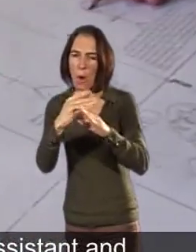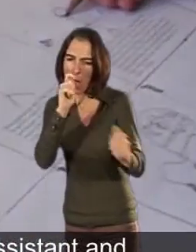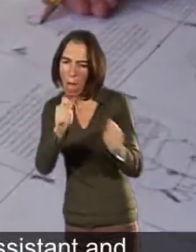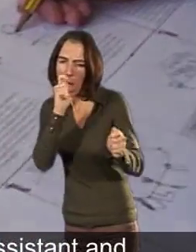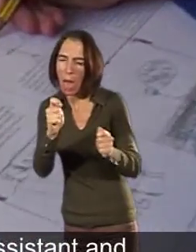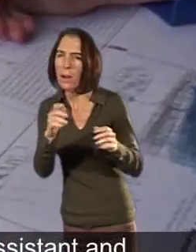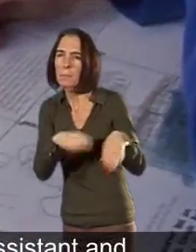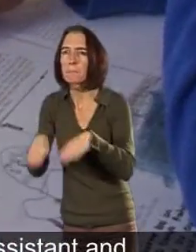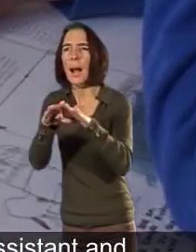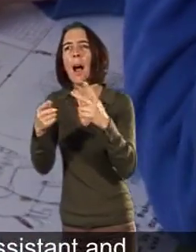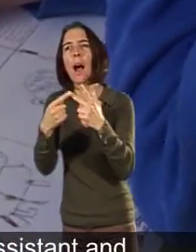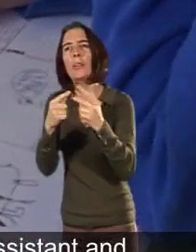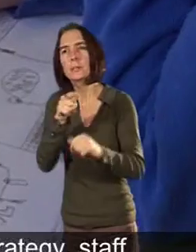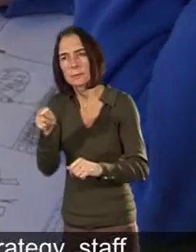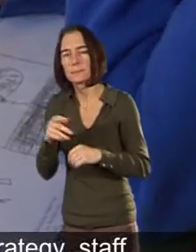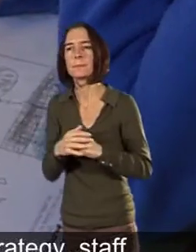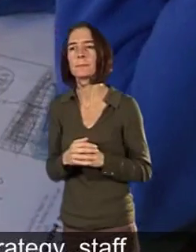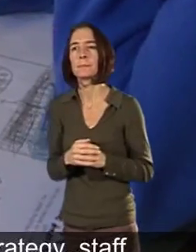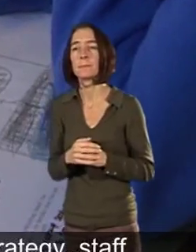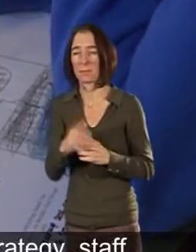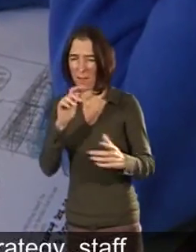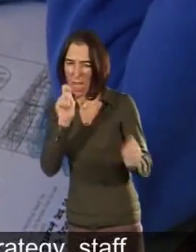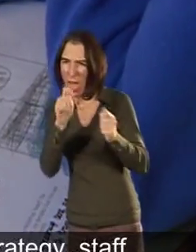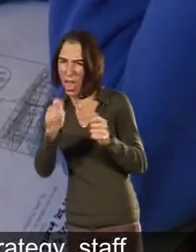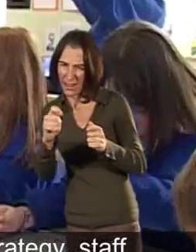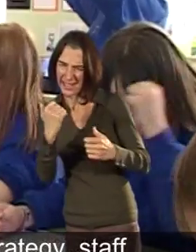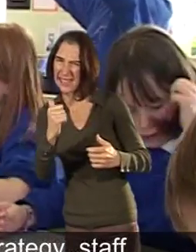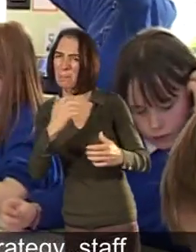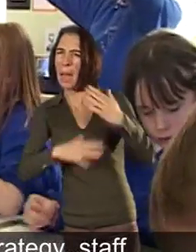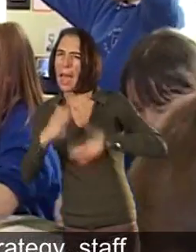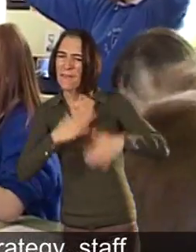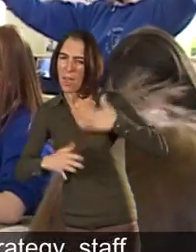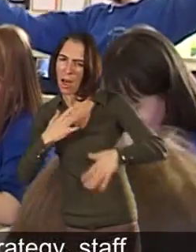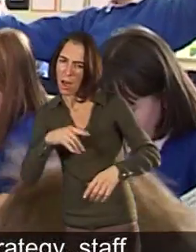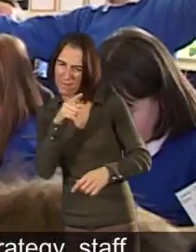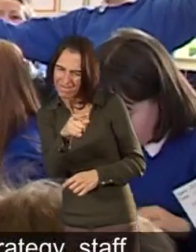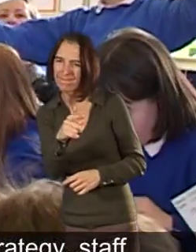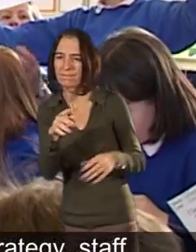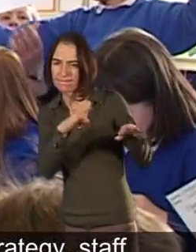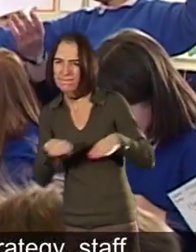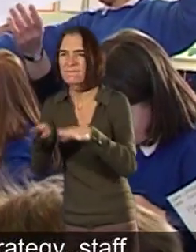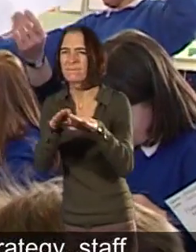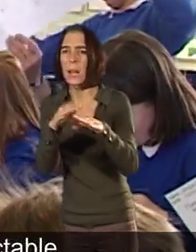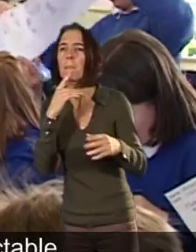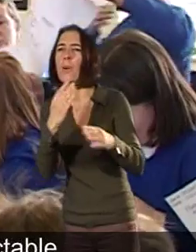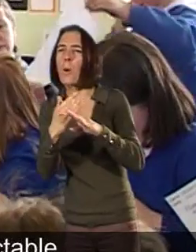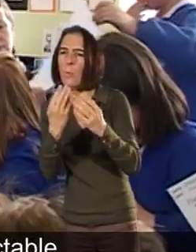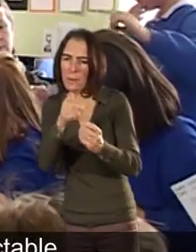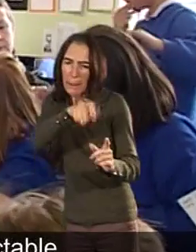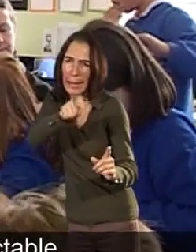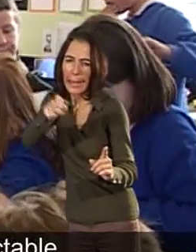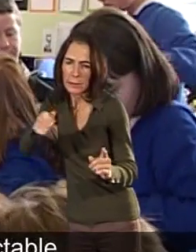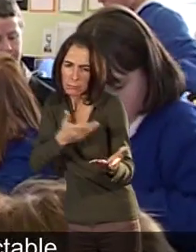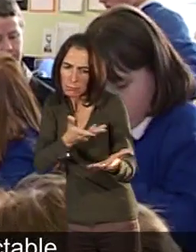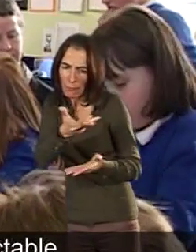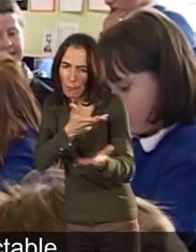in class. As part of the school's differentiated behaviour strategy, staff have worked with Alistair's peers to help them understand